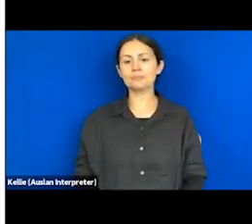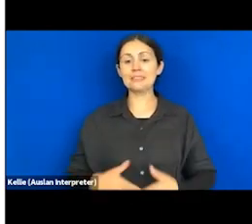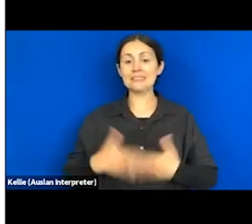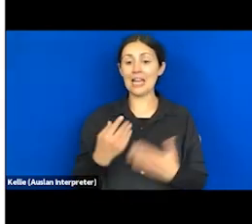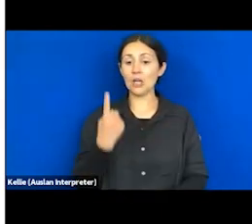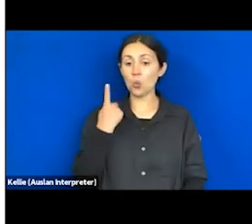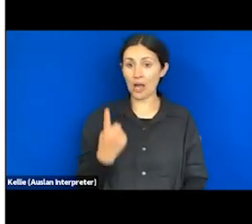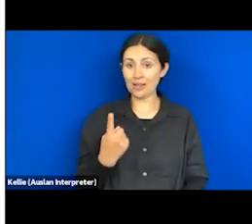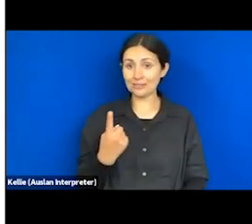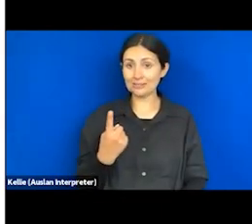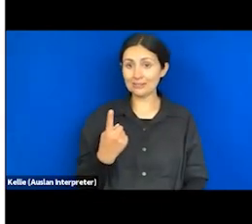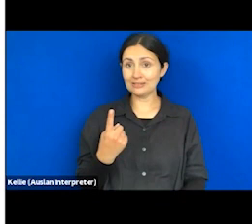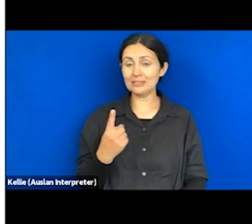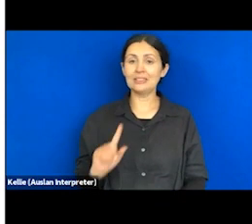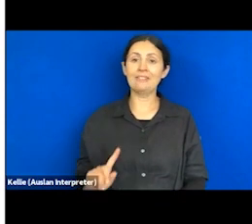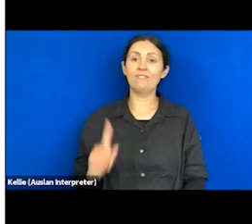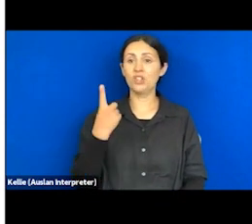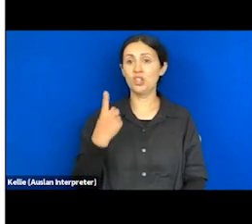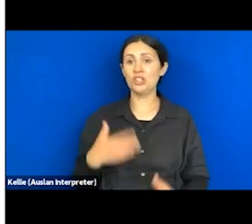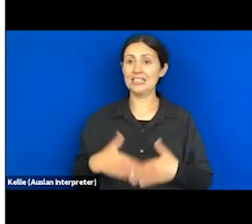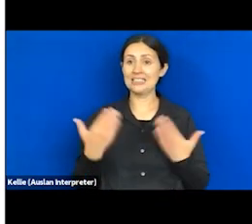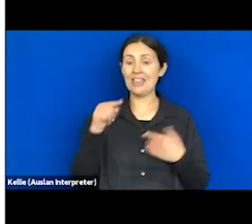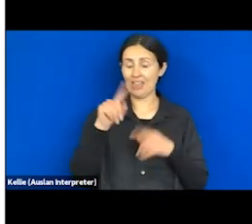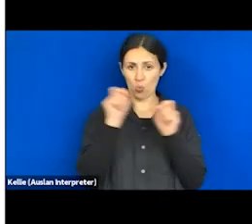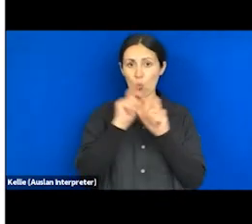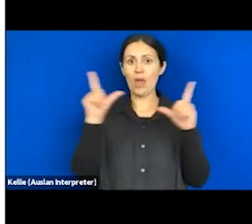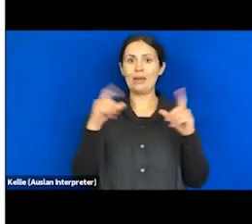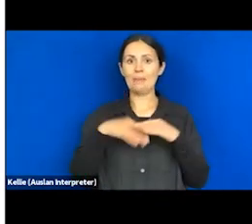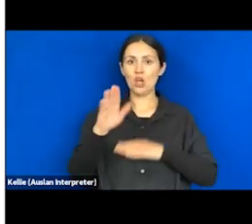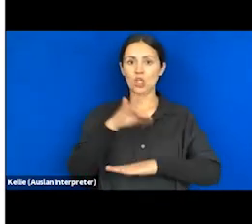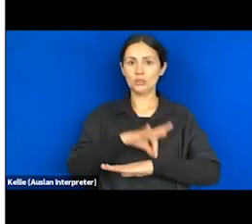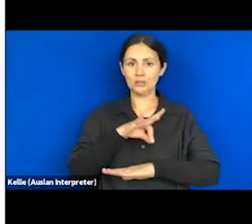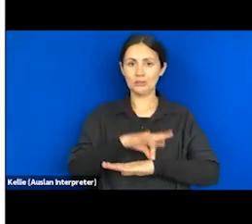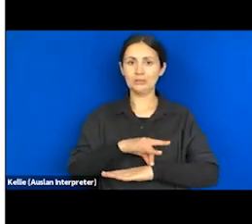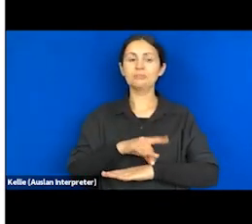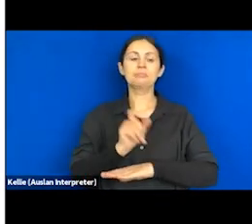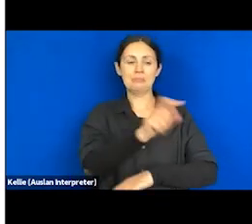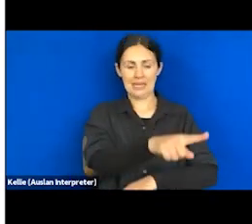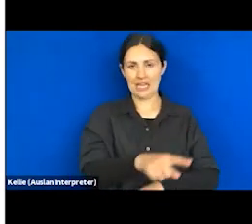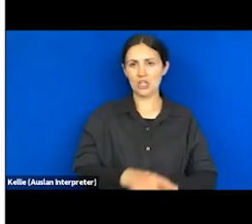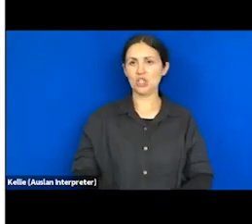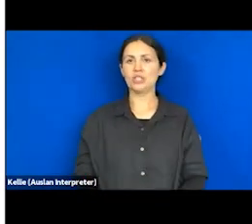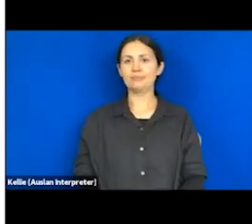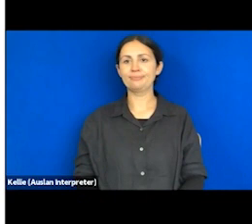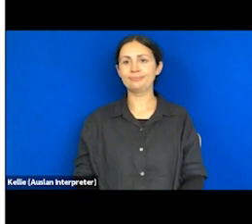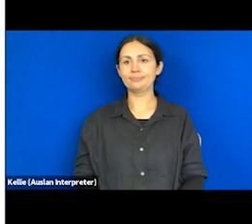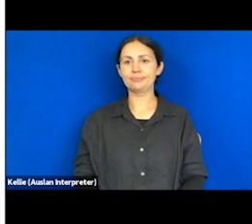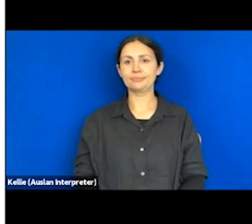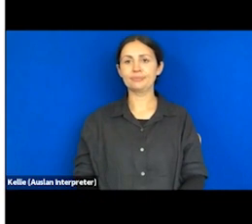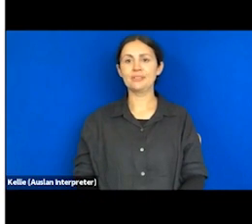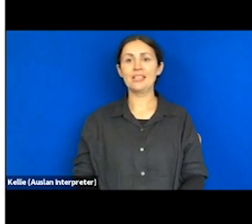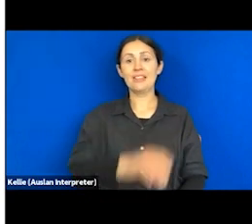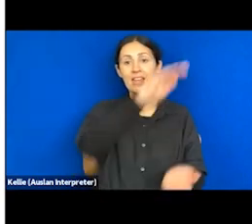then defined as the first day that a participant wakes up in the hospital, and that's when the medication started. Participants receive a tapering dose of